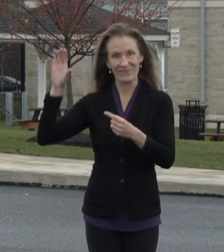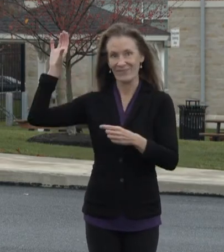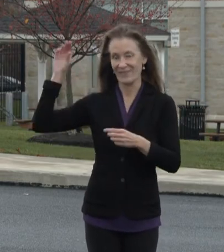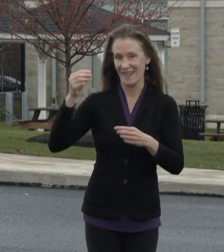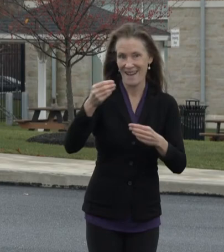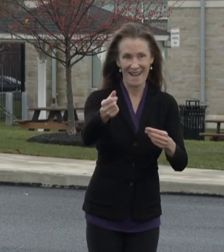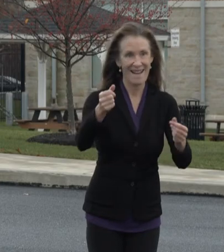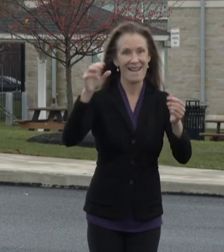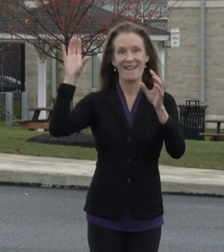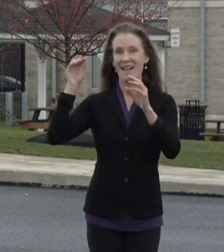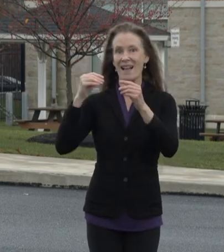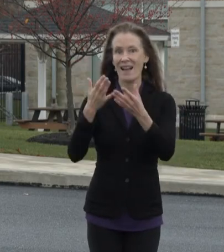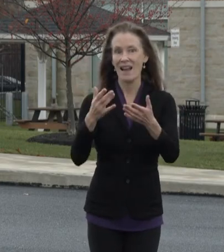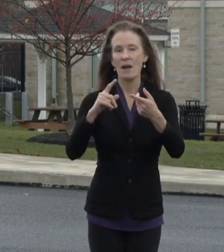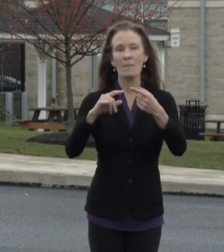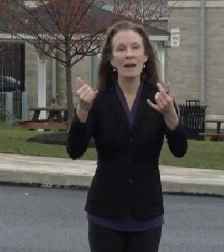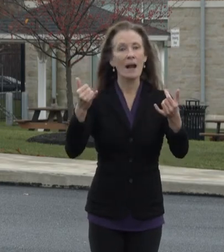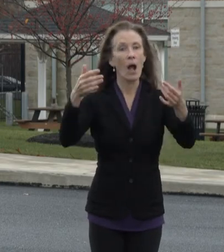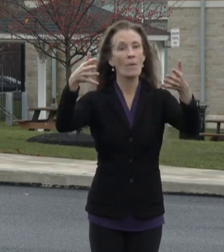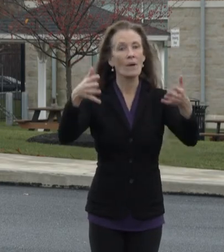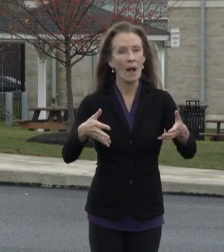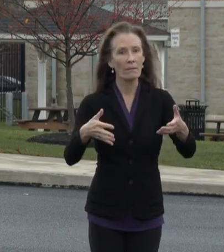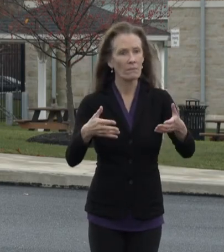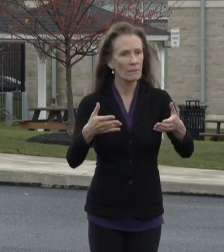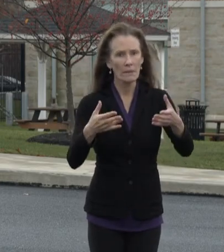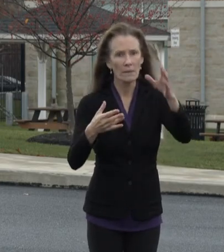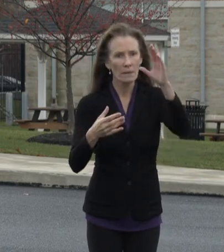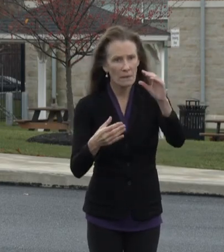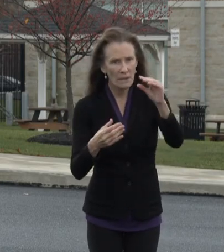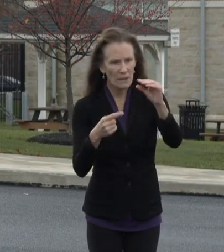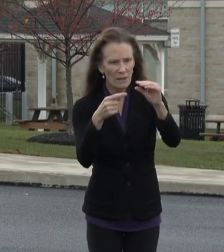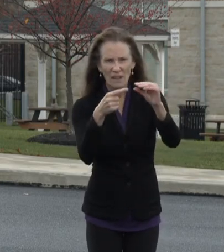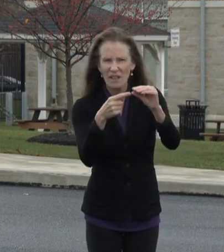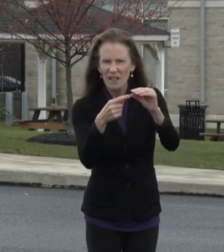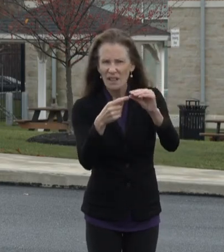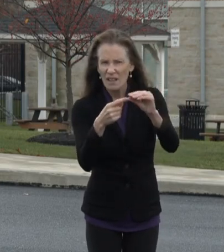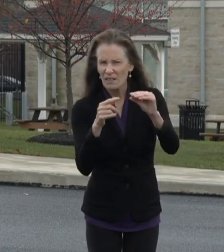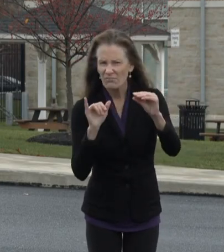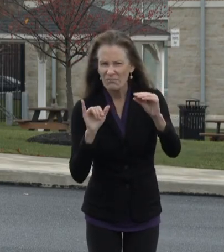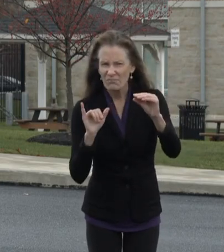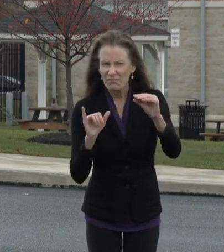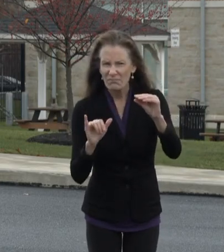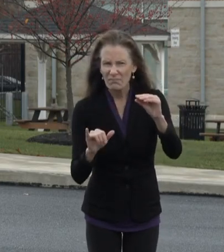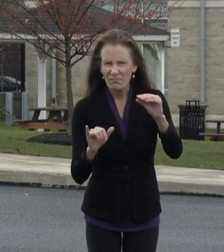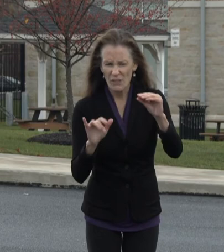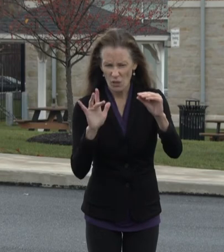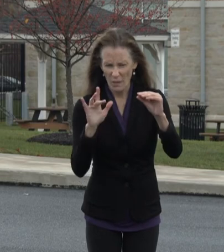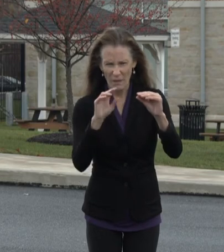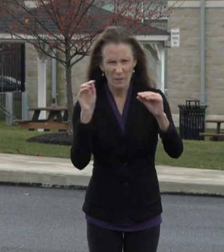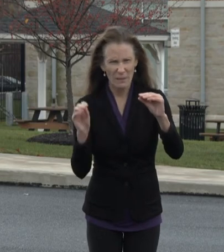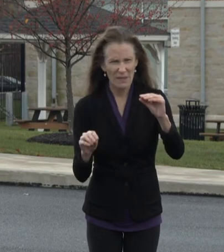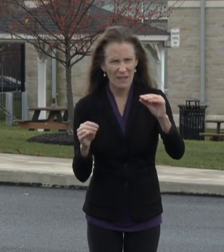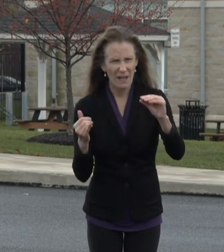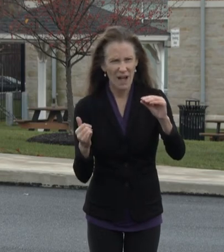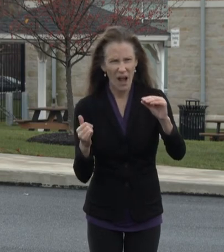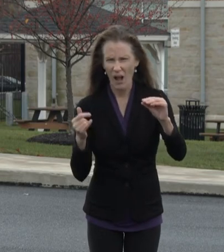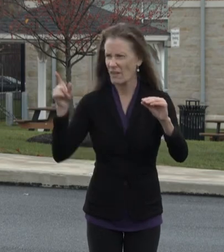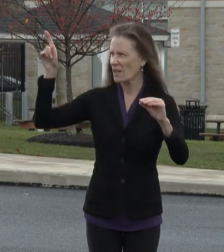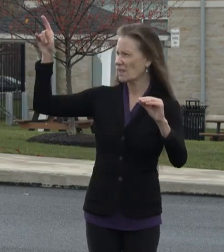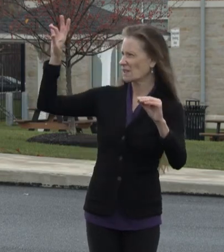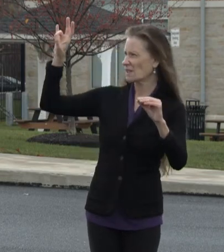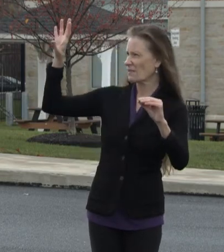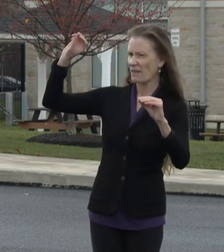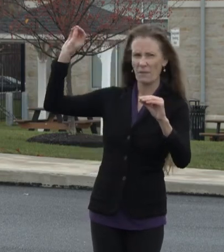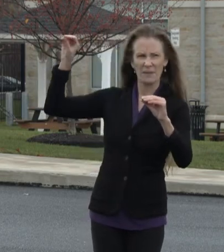states were covered under a 25% cost share. So they actually had to provide 25% of the cost, and 75% was reimbursed